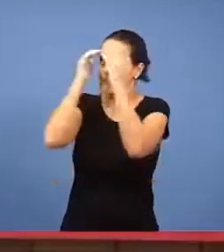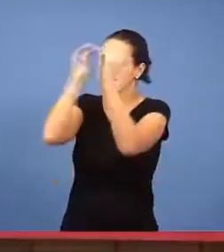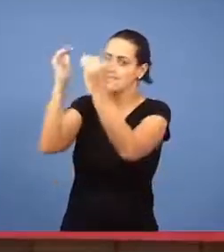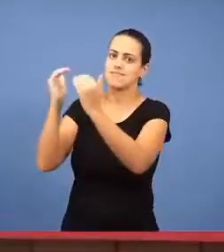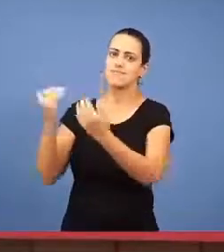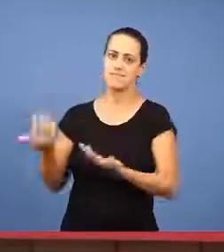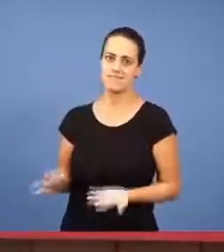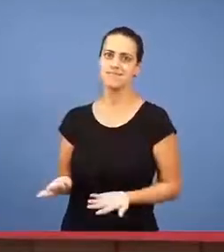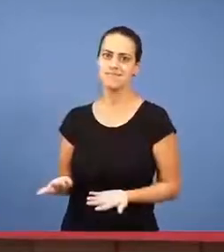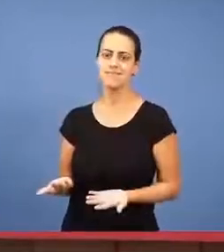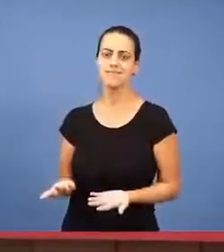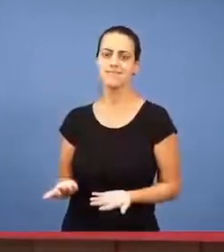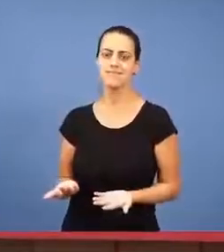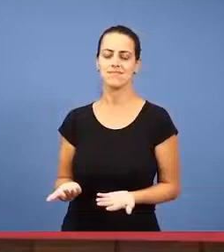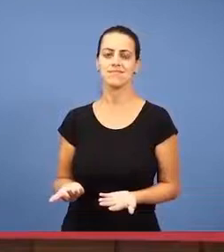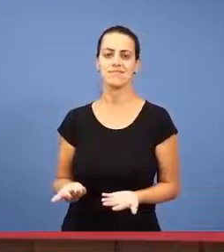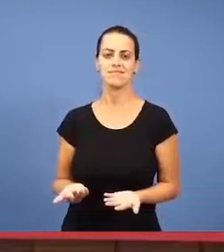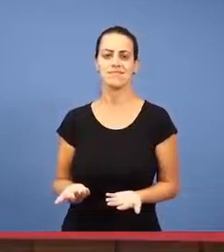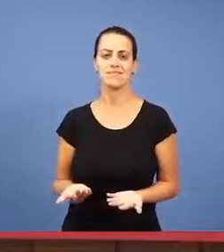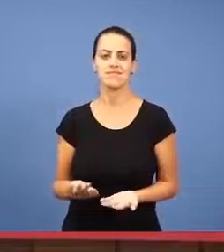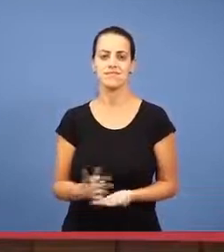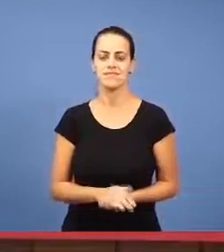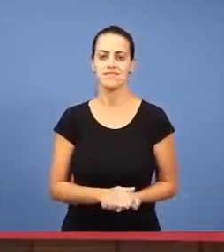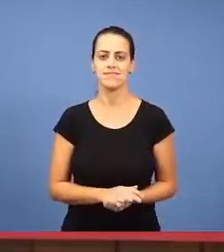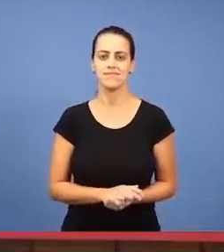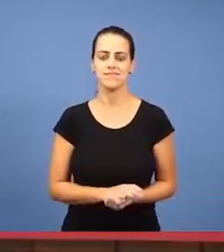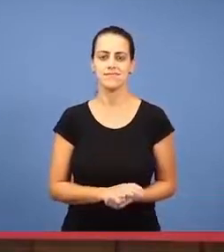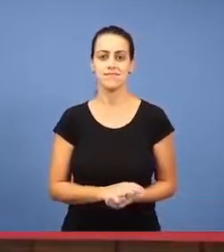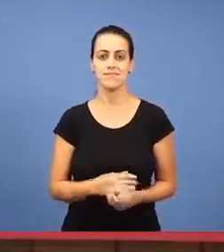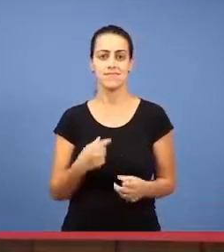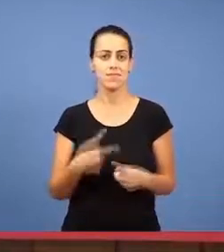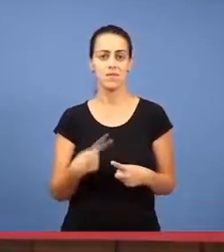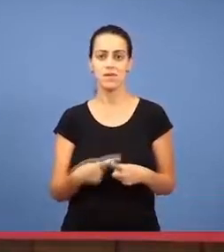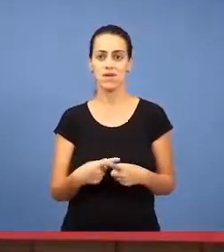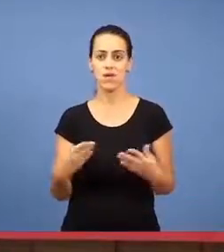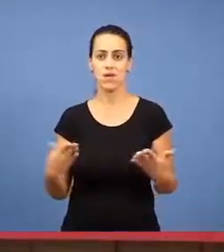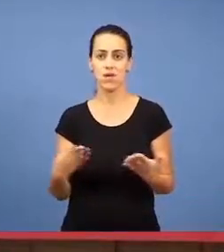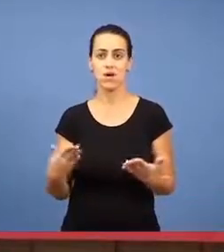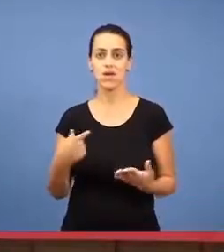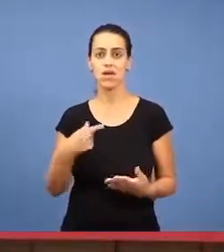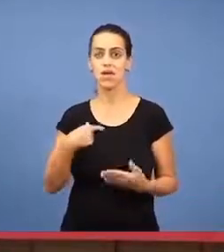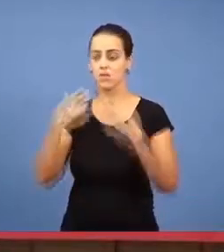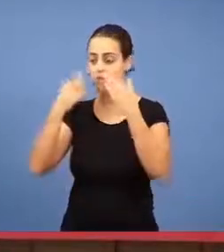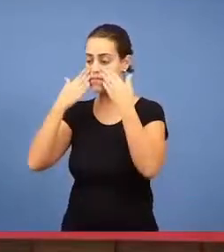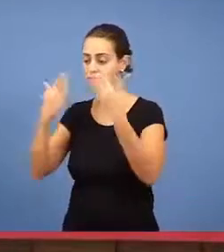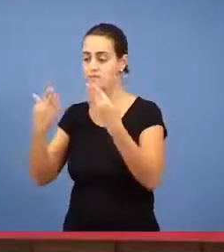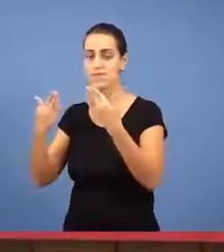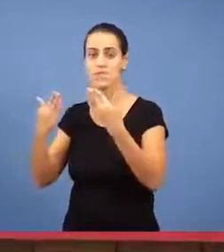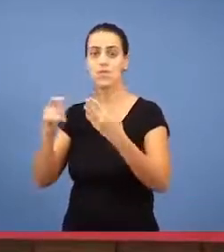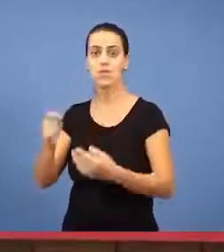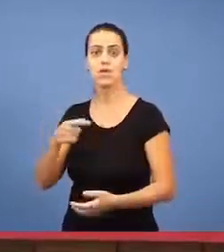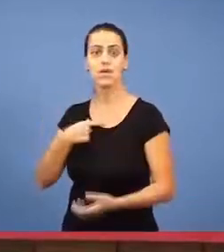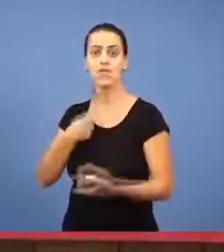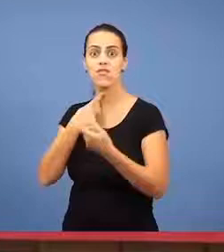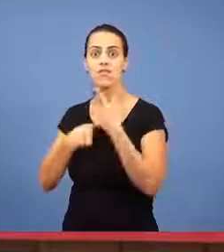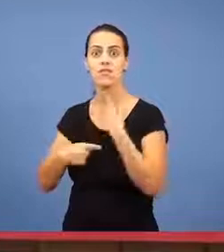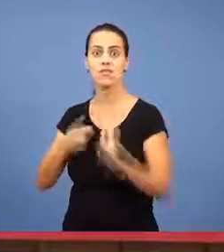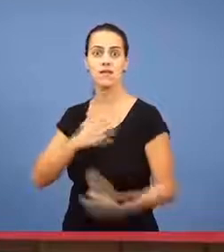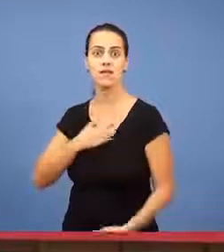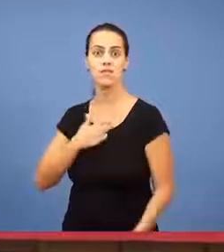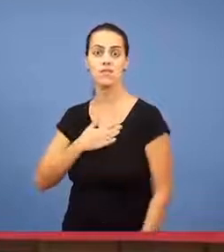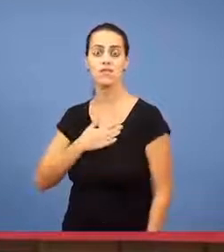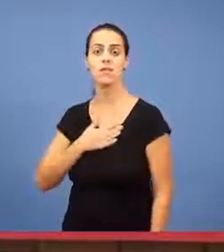stayed, everybody else left. I put discipline there. There was no other way. So now